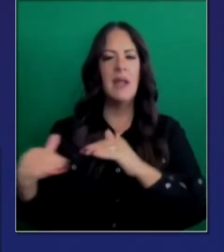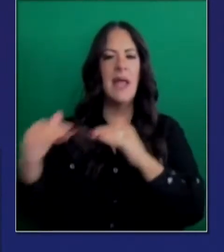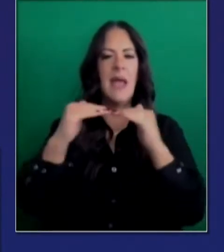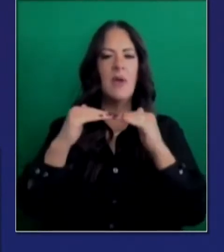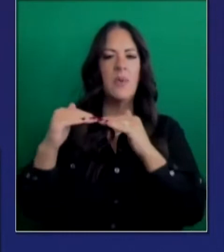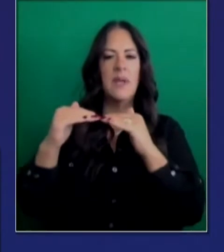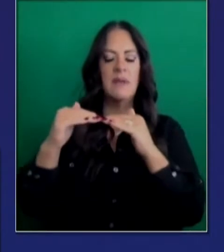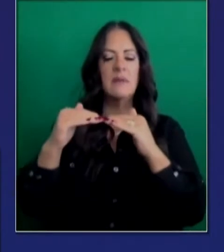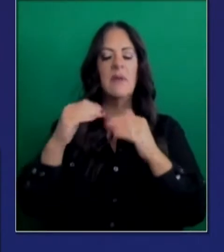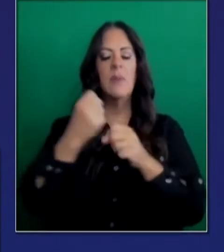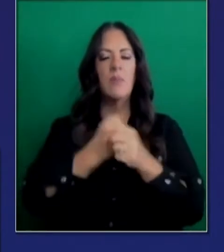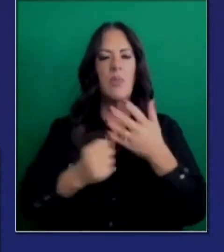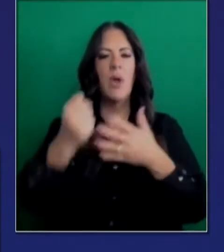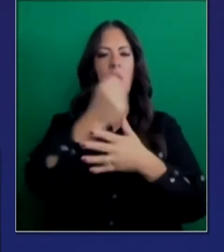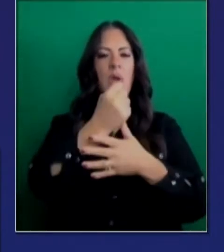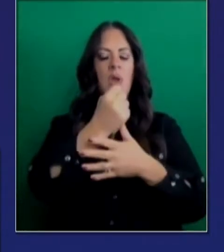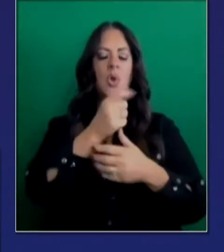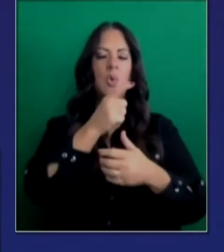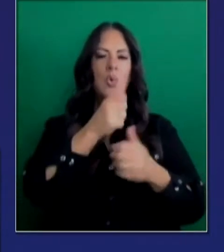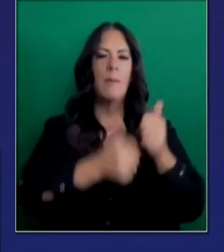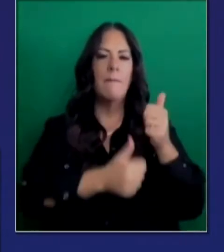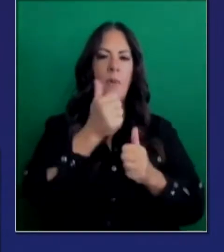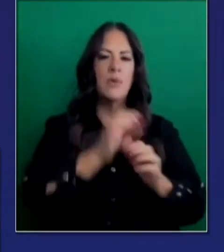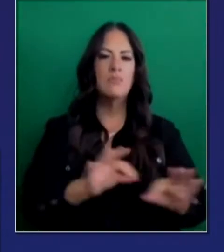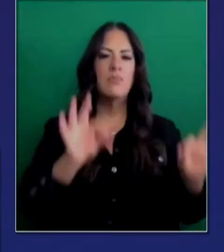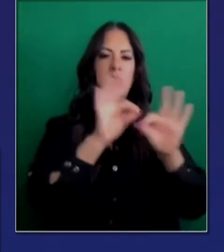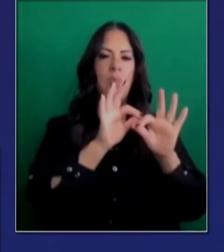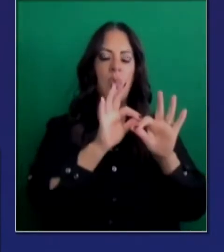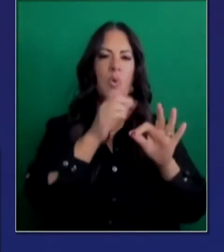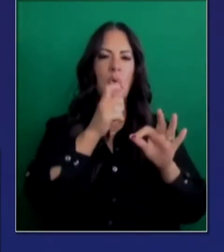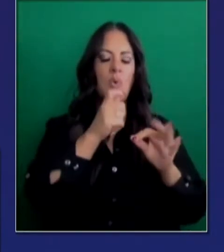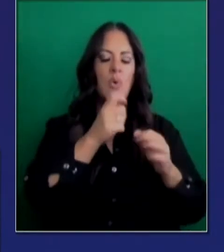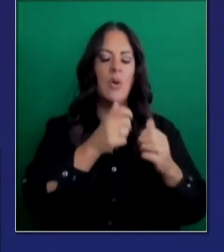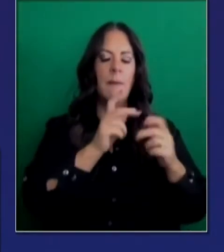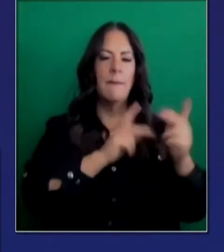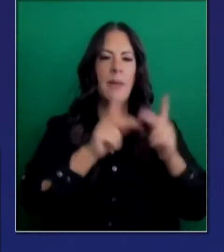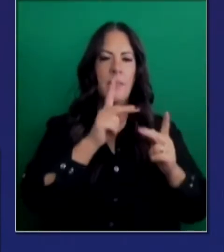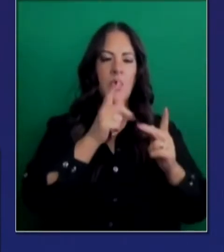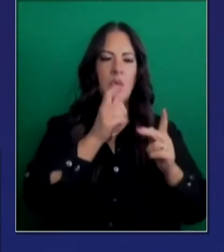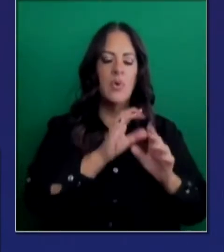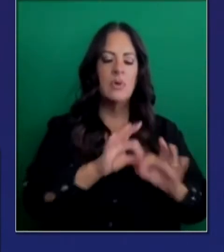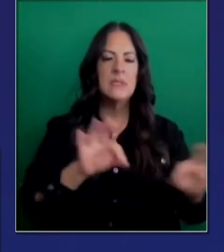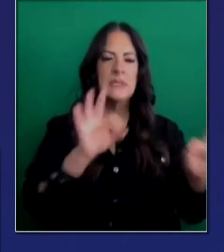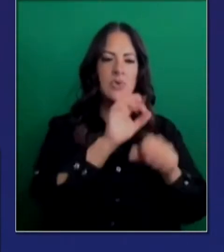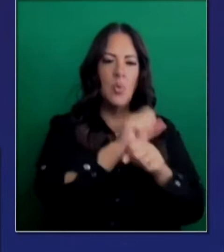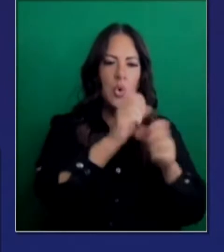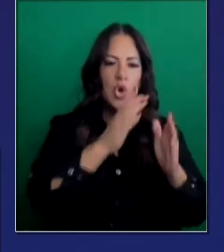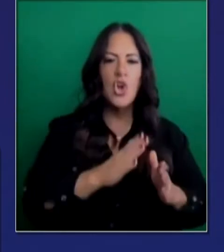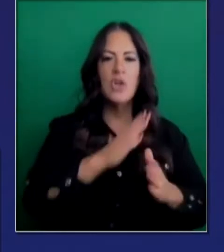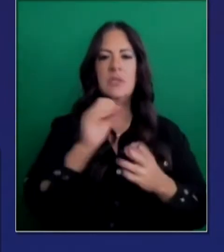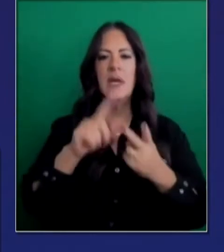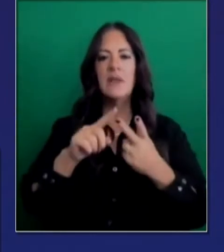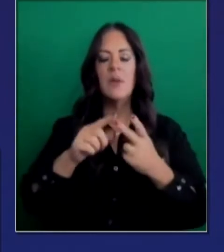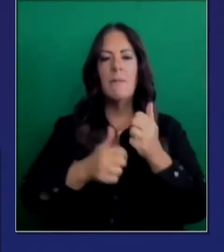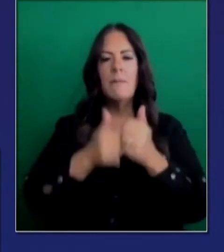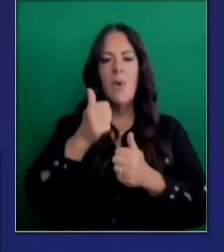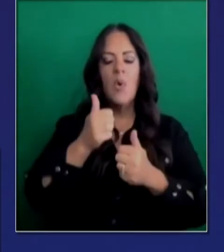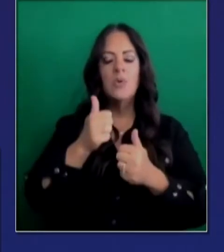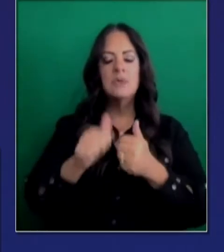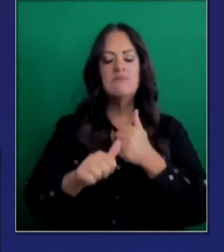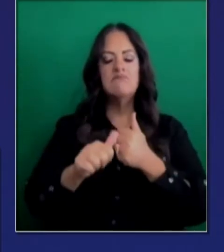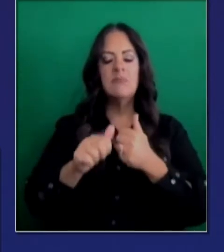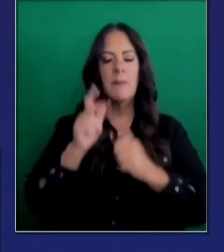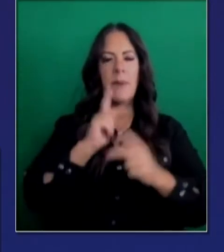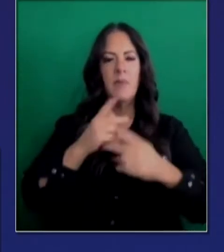the most vulnerable and the most essential. So that's why we talk about our special efforts to vaccinate the vaccinators. We